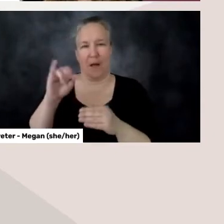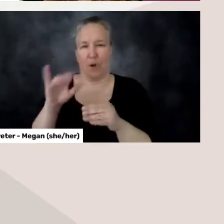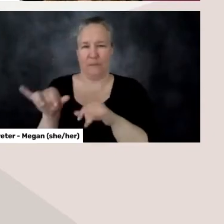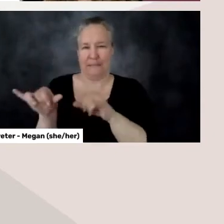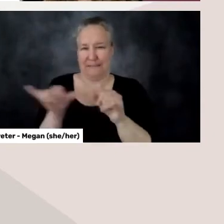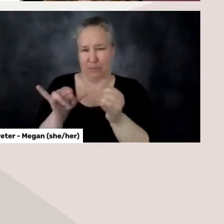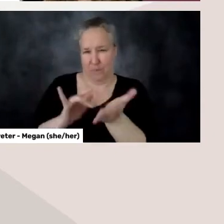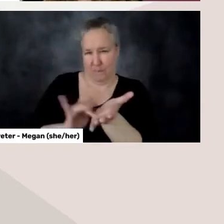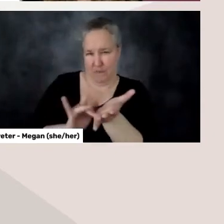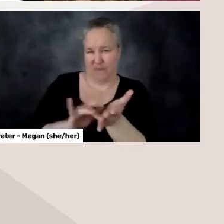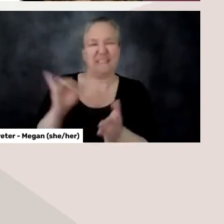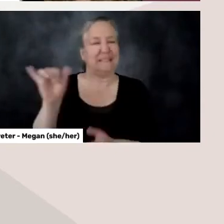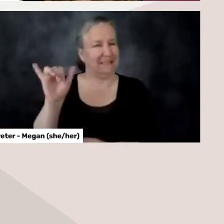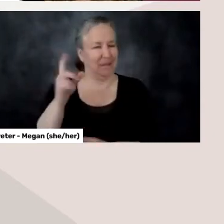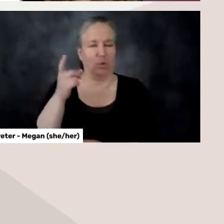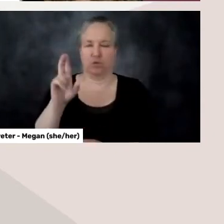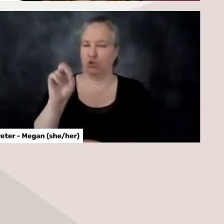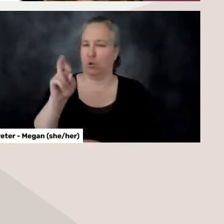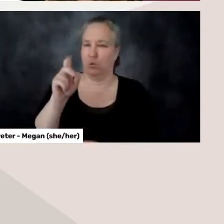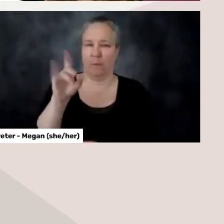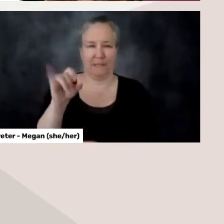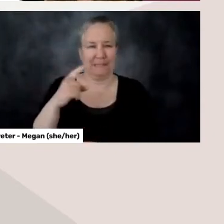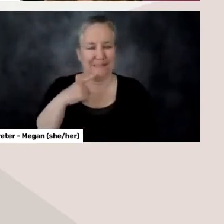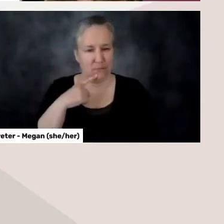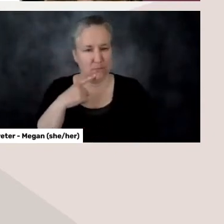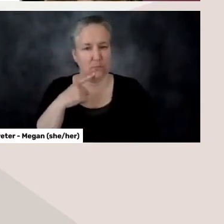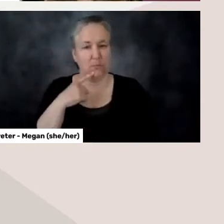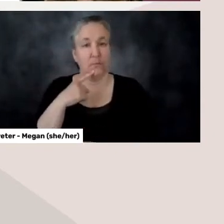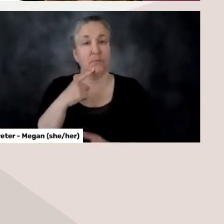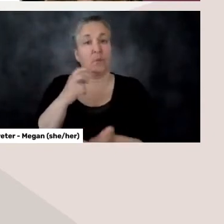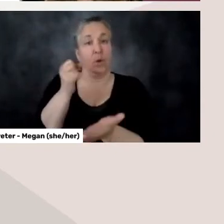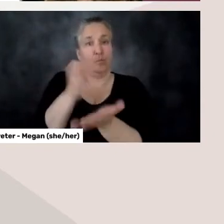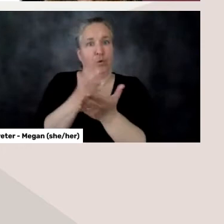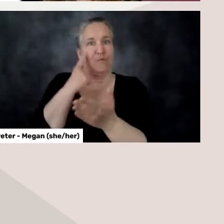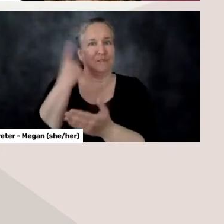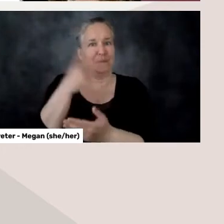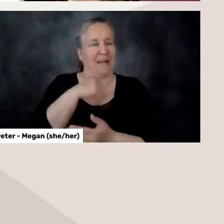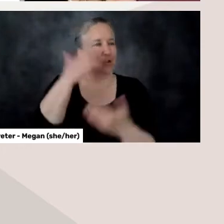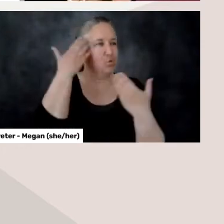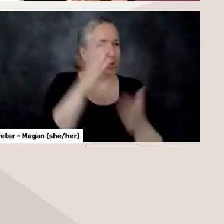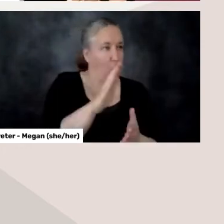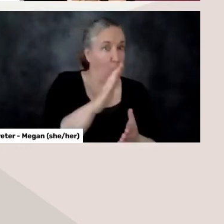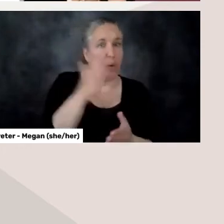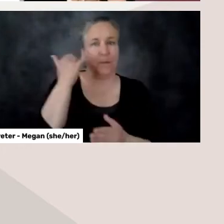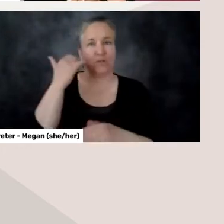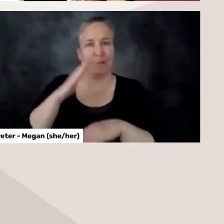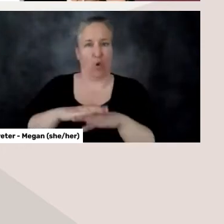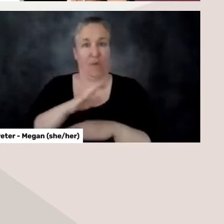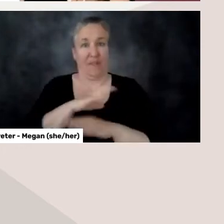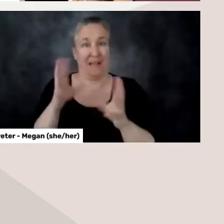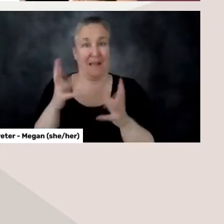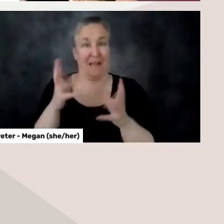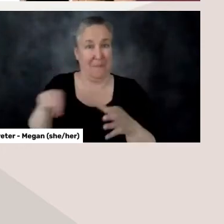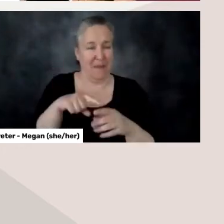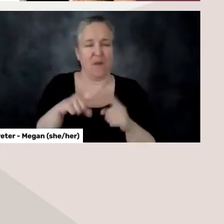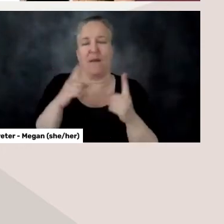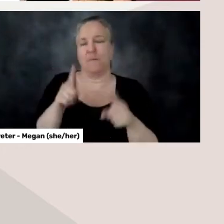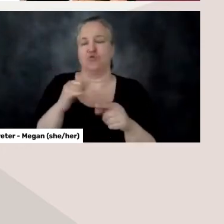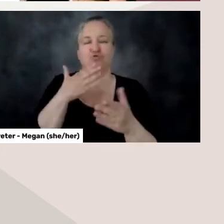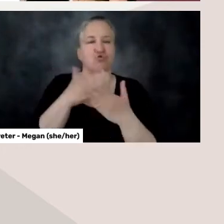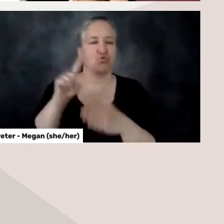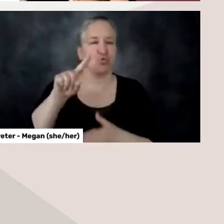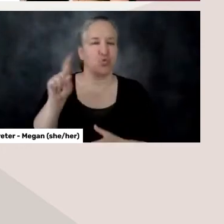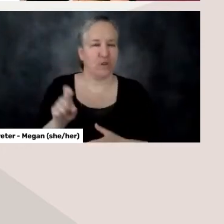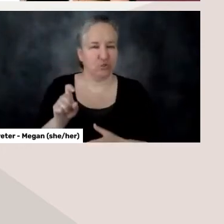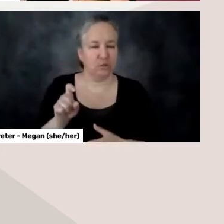Kaklamani said. It's 5 approved for Herceptin, and I didn't know, and because I'm on a committee for that. But that's a good question